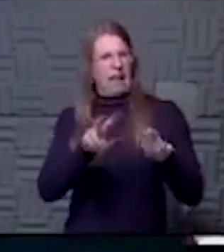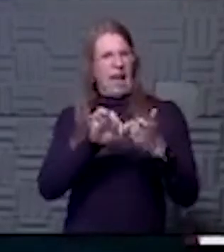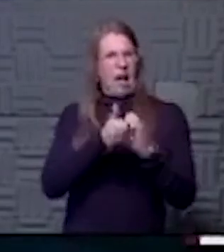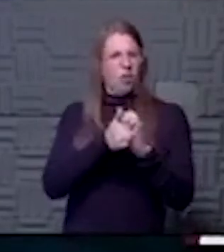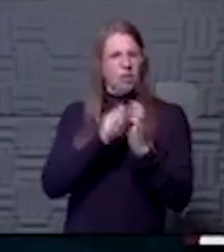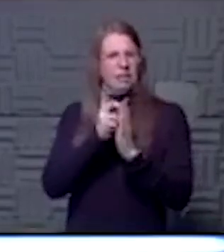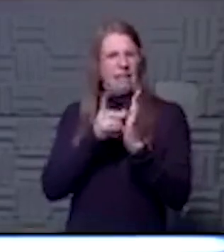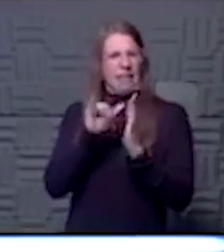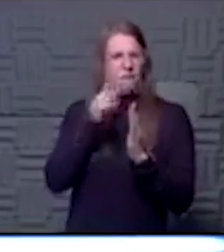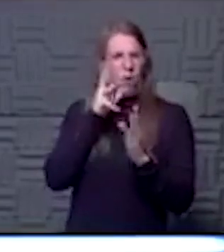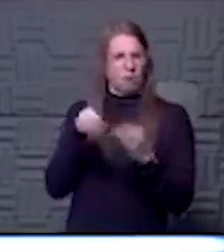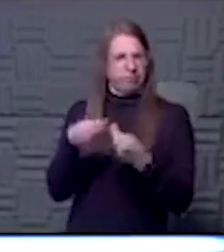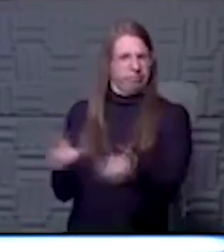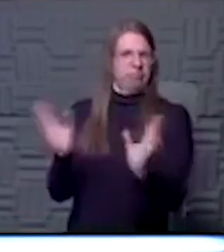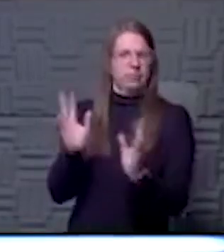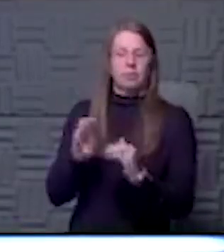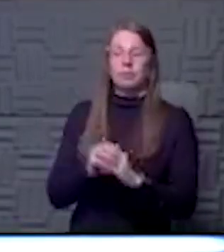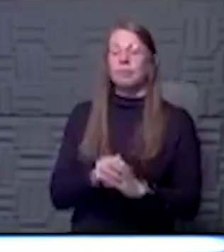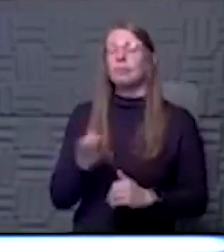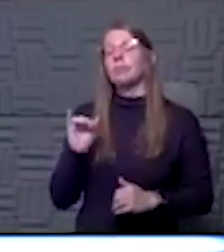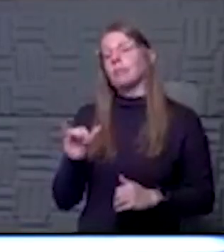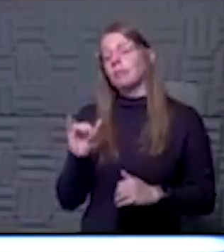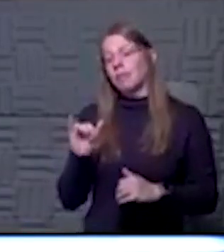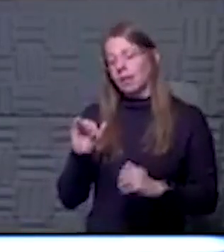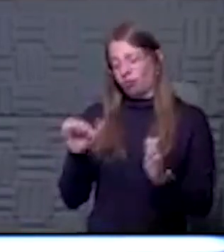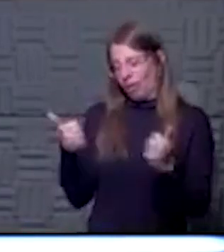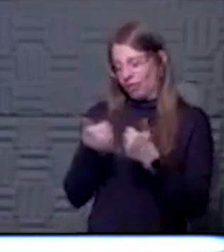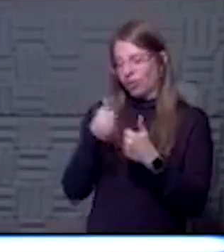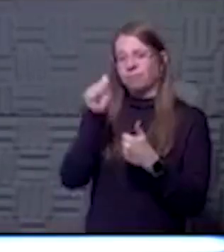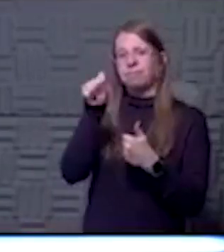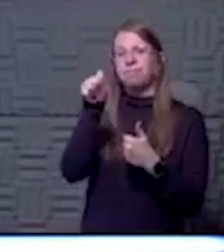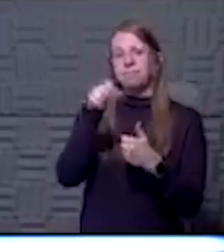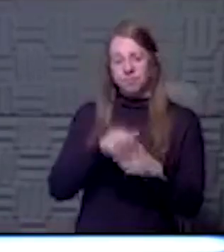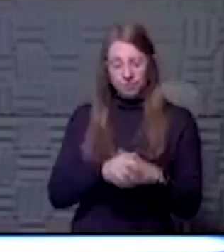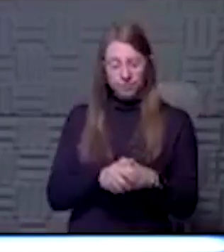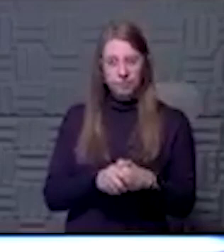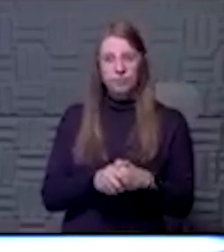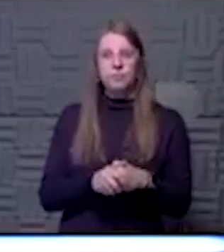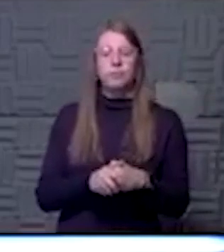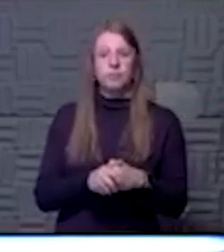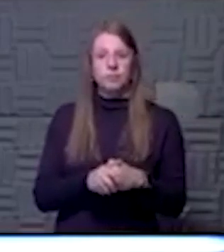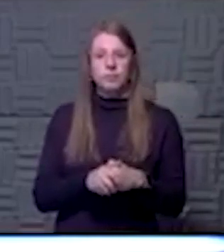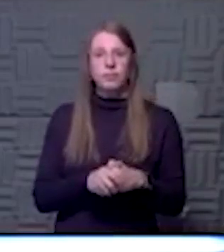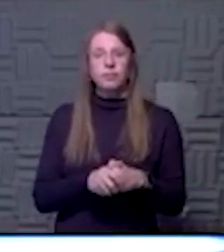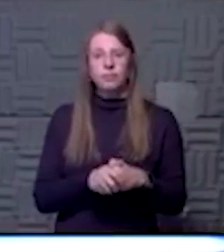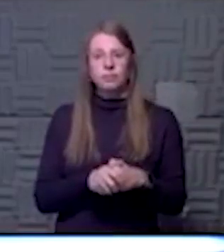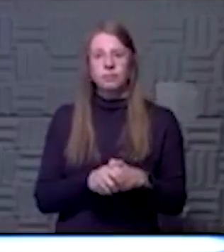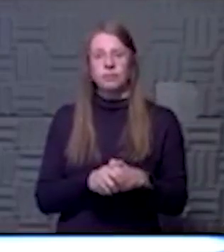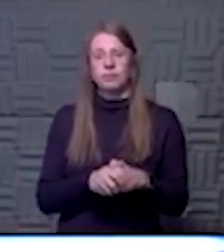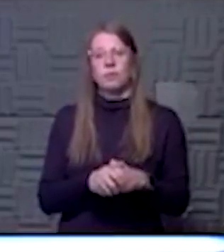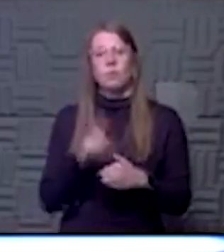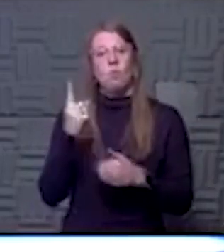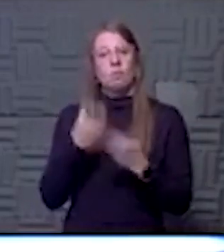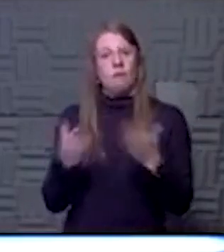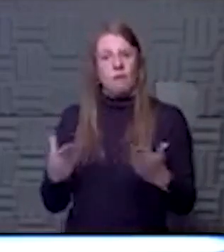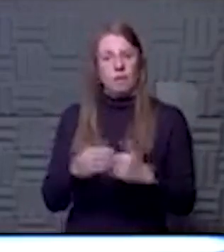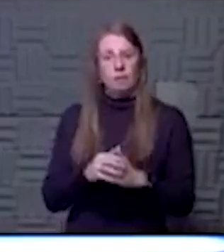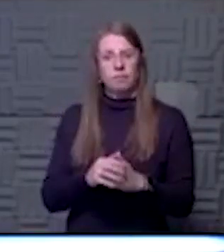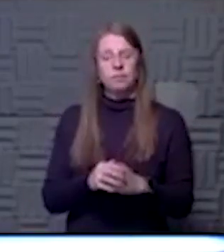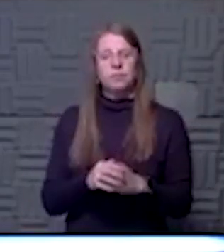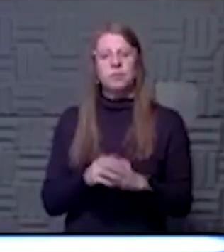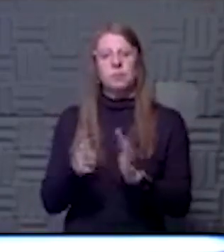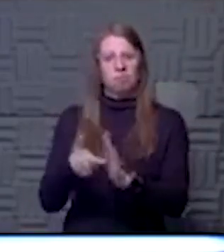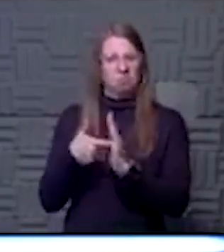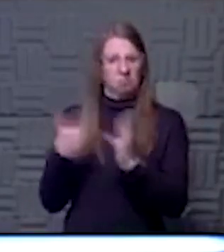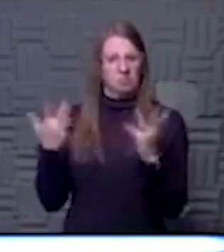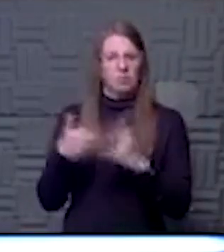everybody? That's certainly going to be a challenge. And one of the things that's required